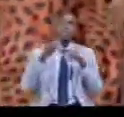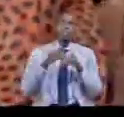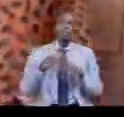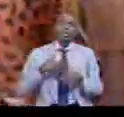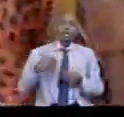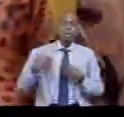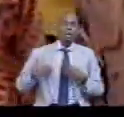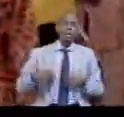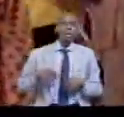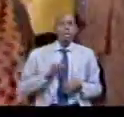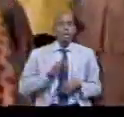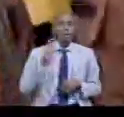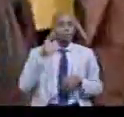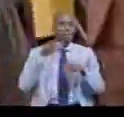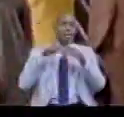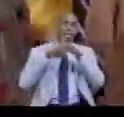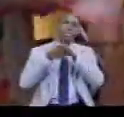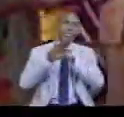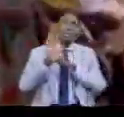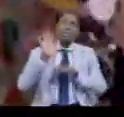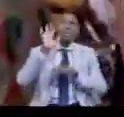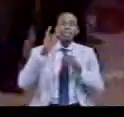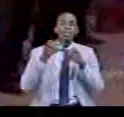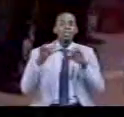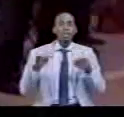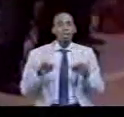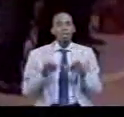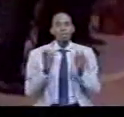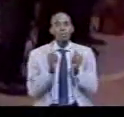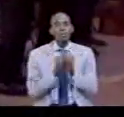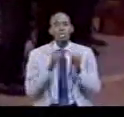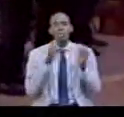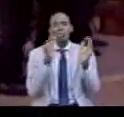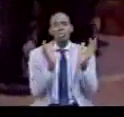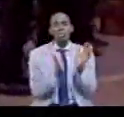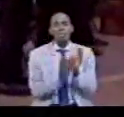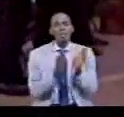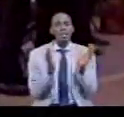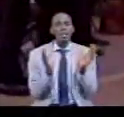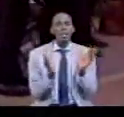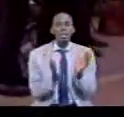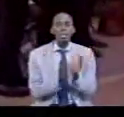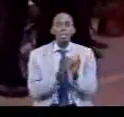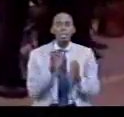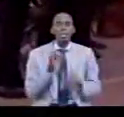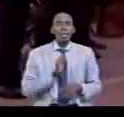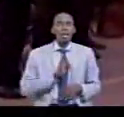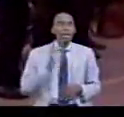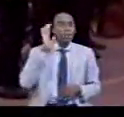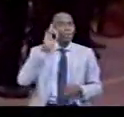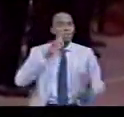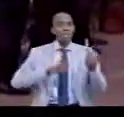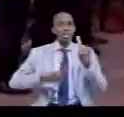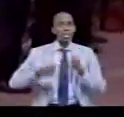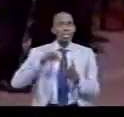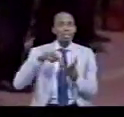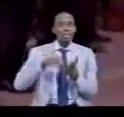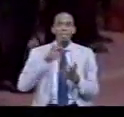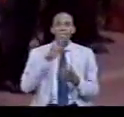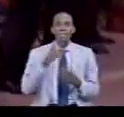in my heart. I will enter his court with praise. I would